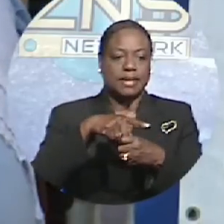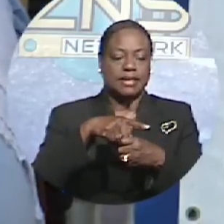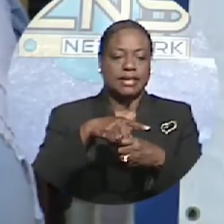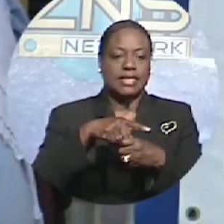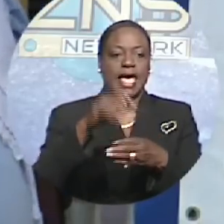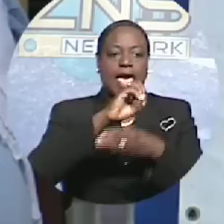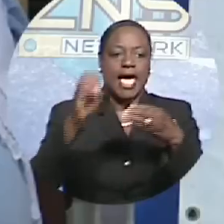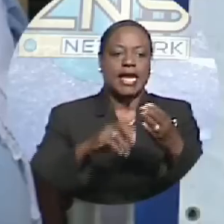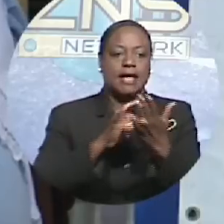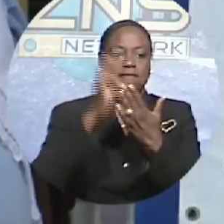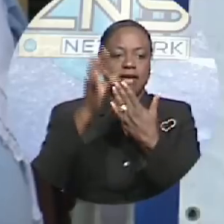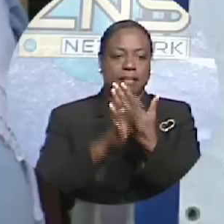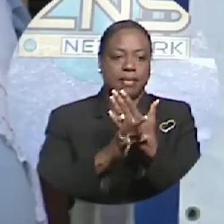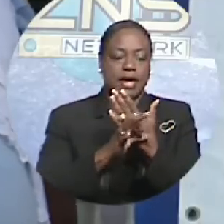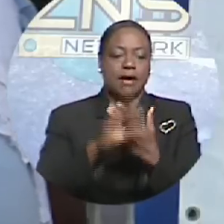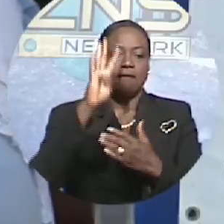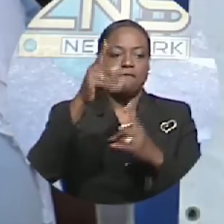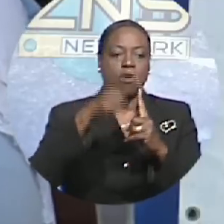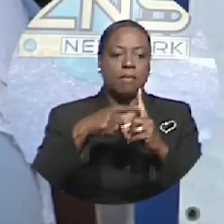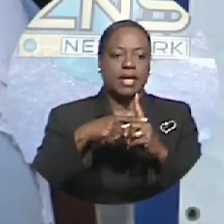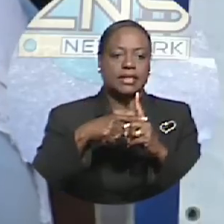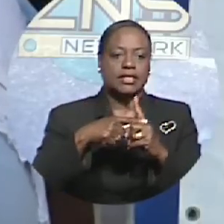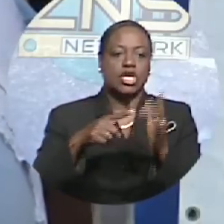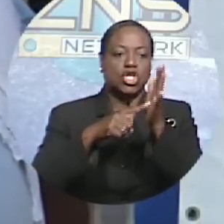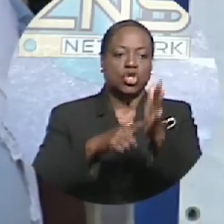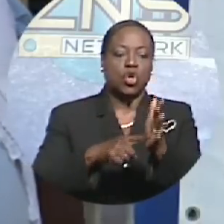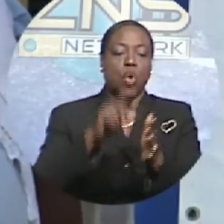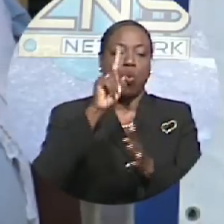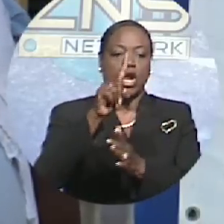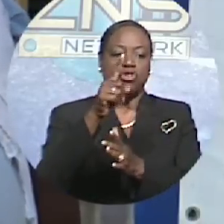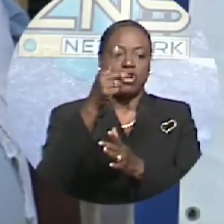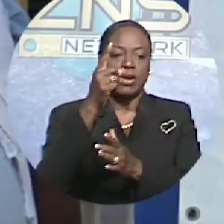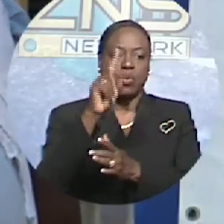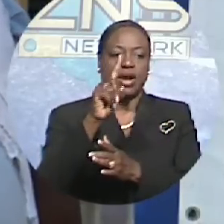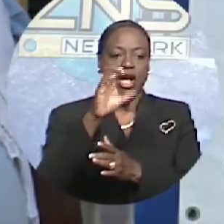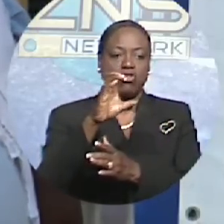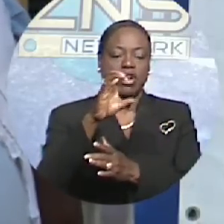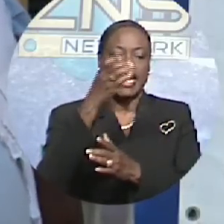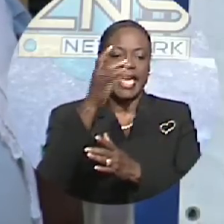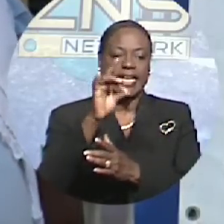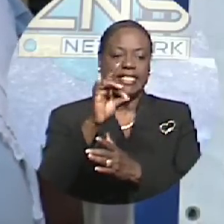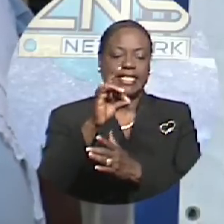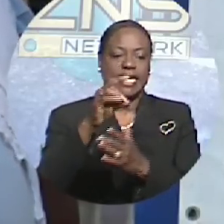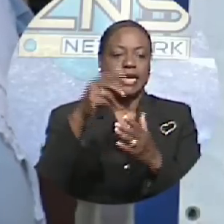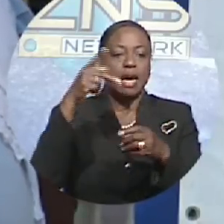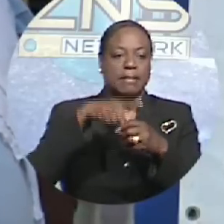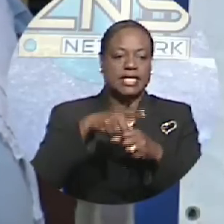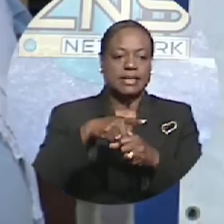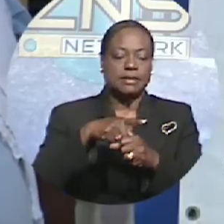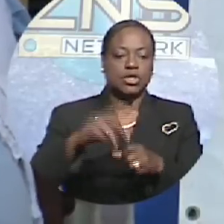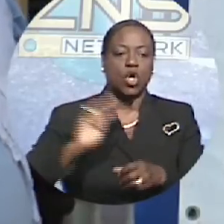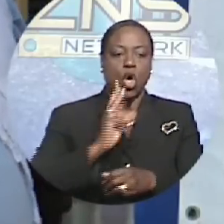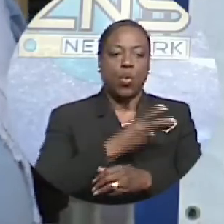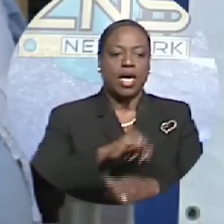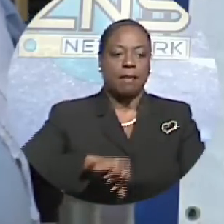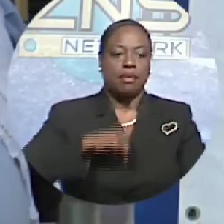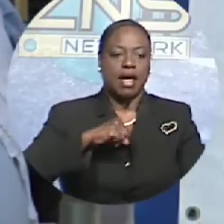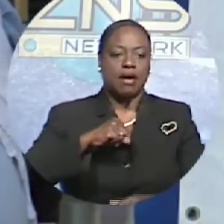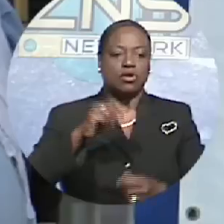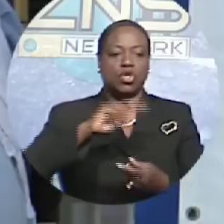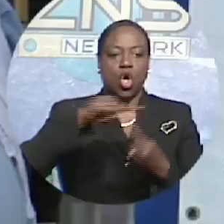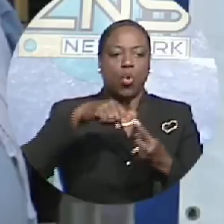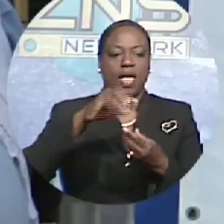this year, the four-month series showed 118 participants. We are proud when the number of participants